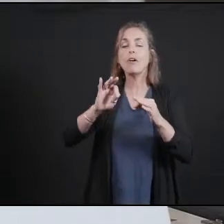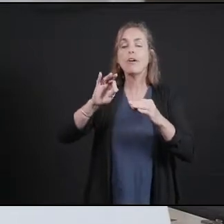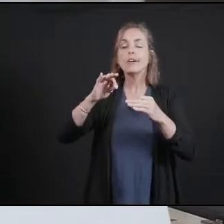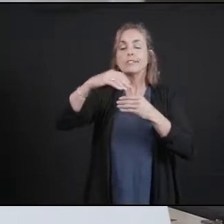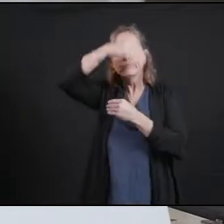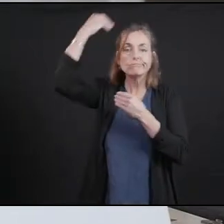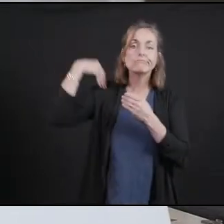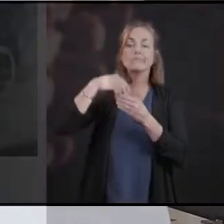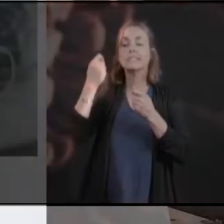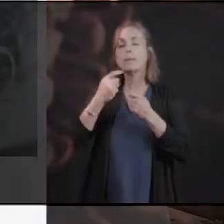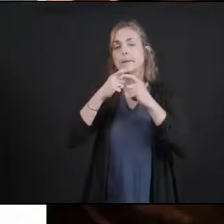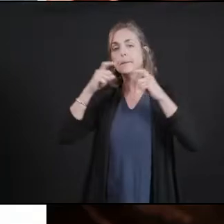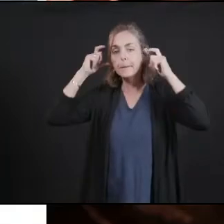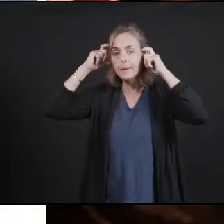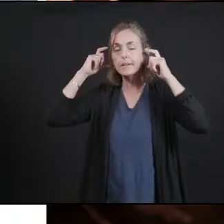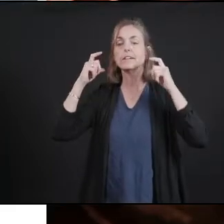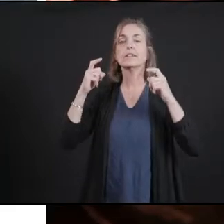appeared.